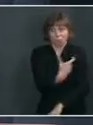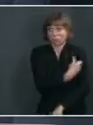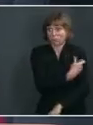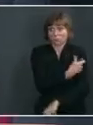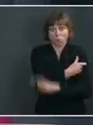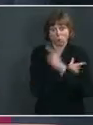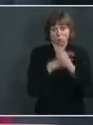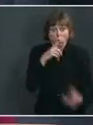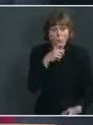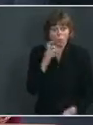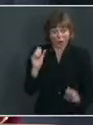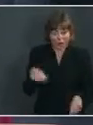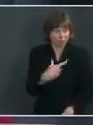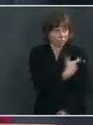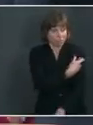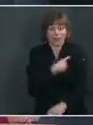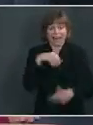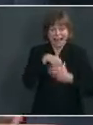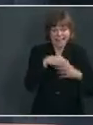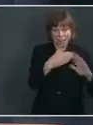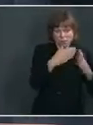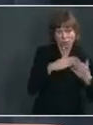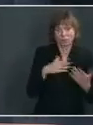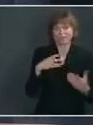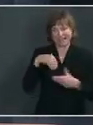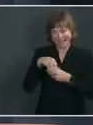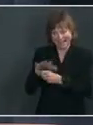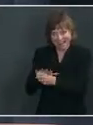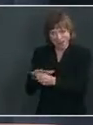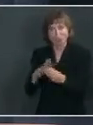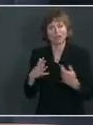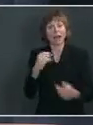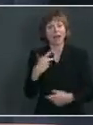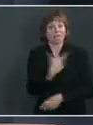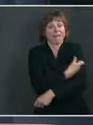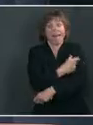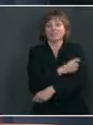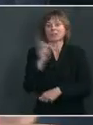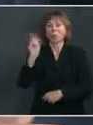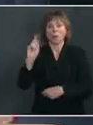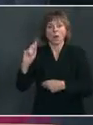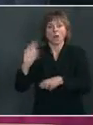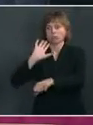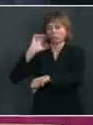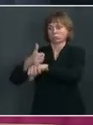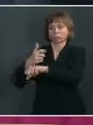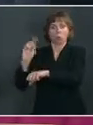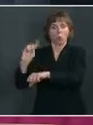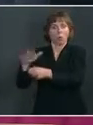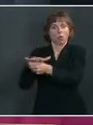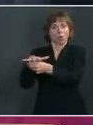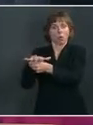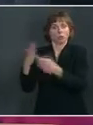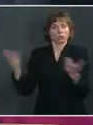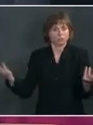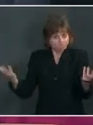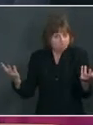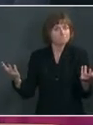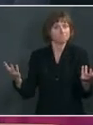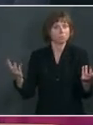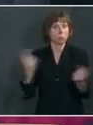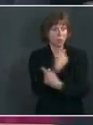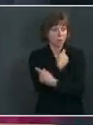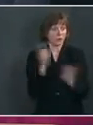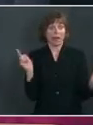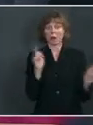in communities and in neighborhoods to be able to do that. And it's also vaccine locations. So we already made an announcement less than 48